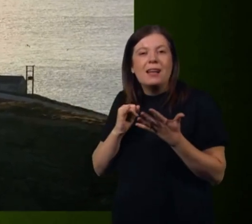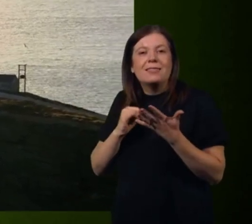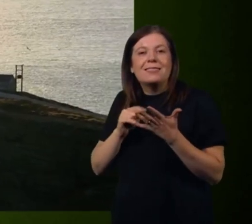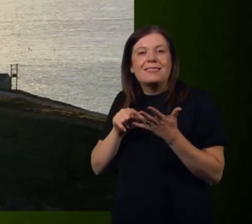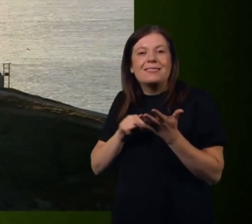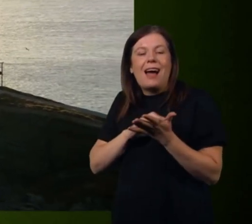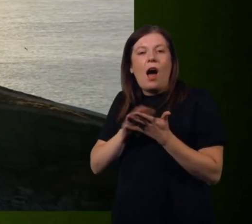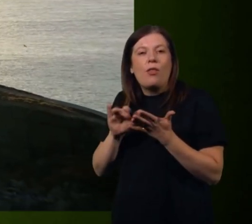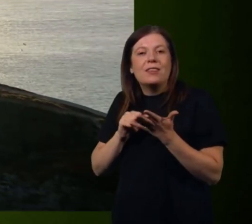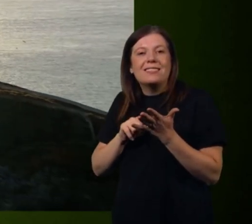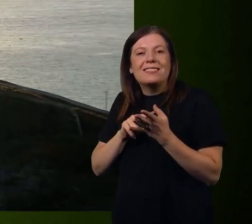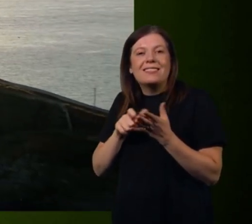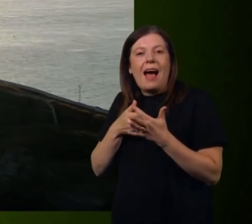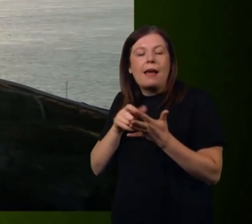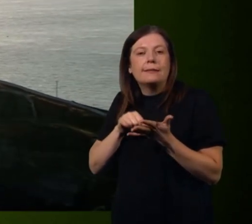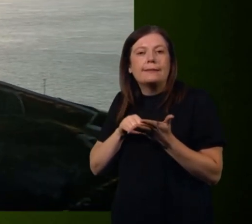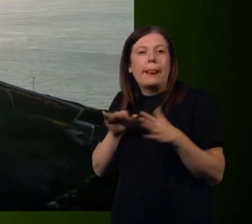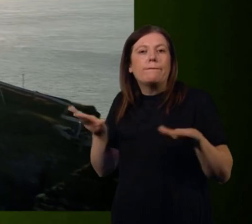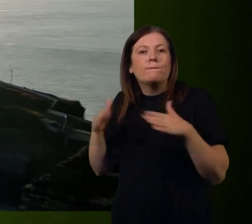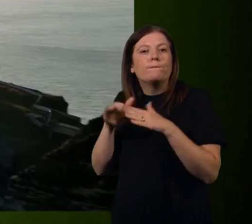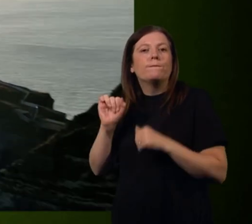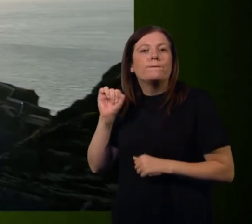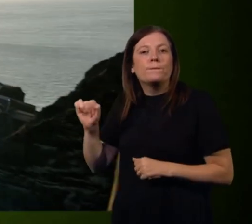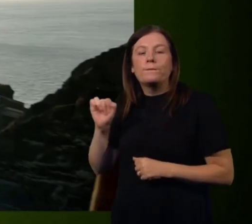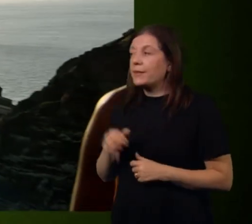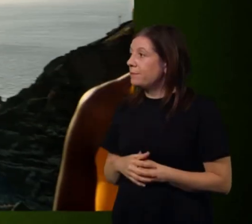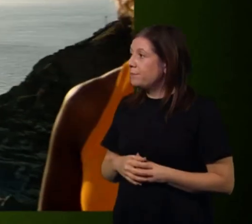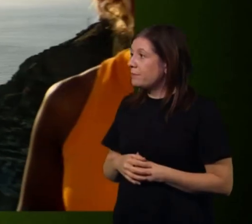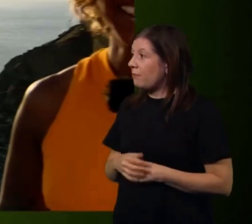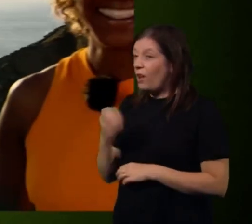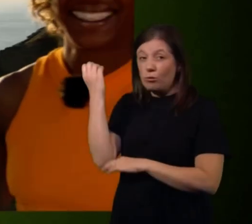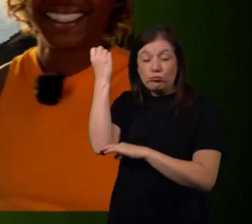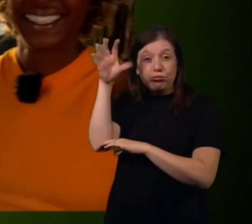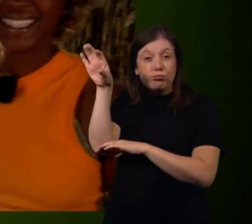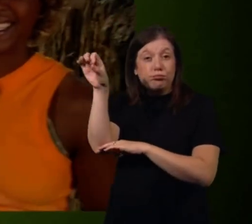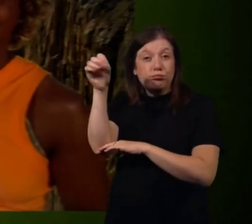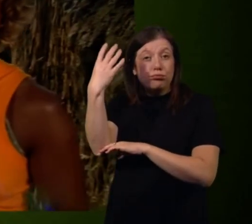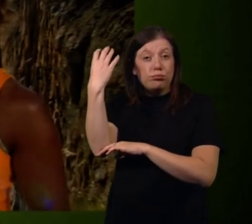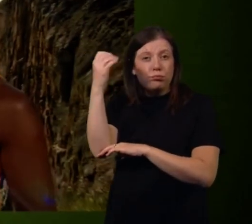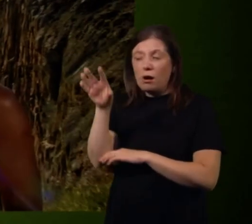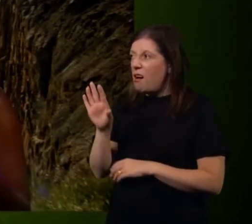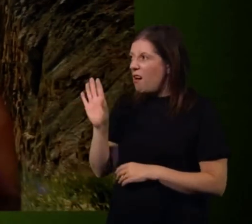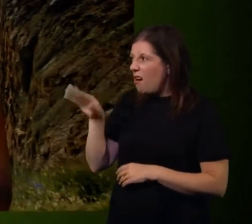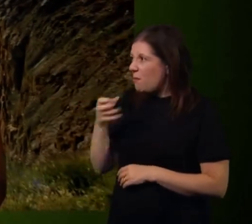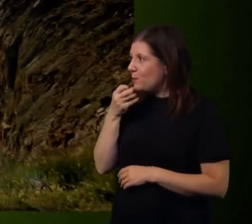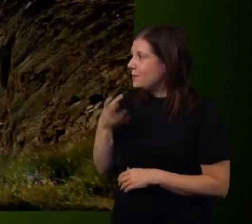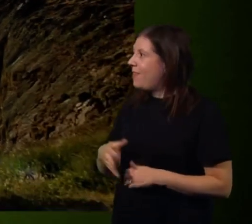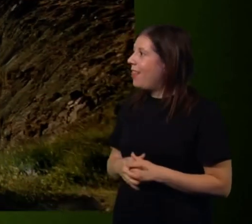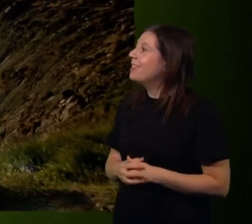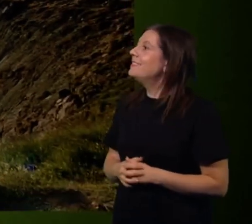Cliffs. And look at that lighthouse. Gillian, that looks really lovely.